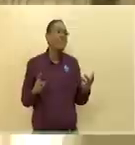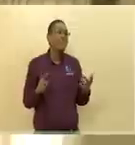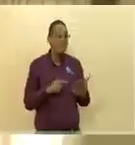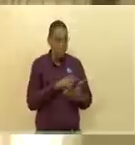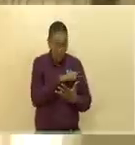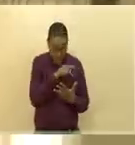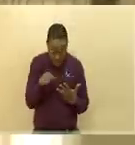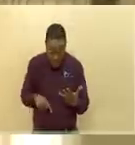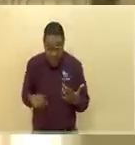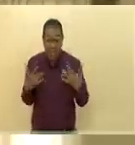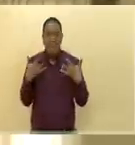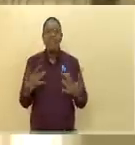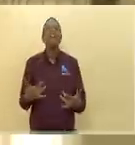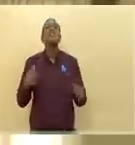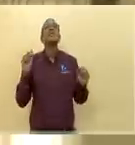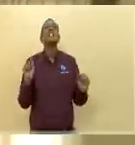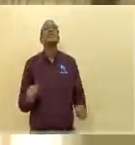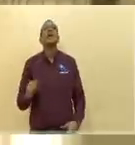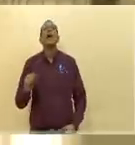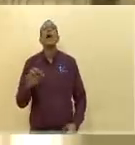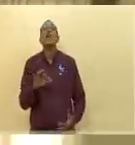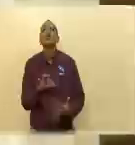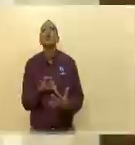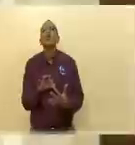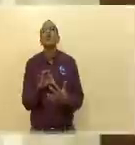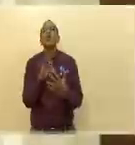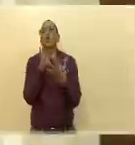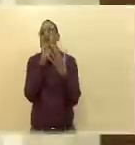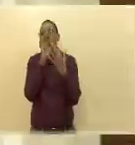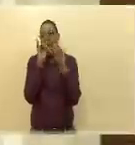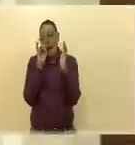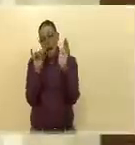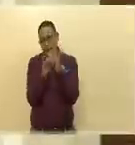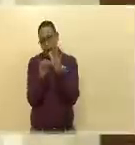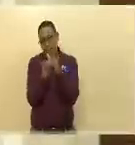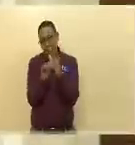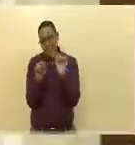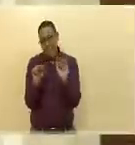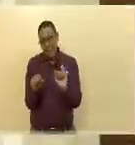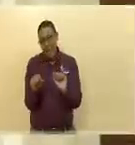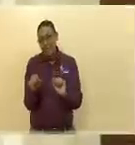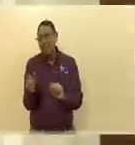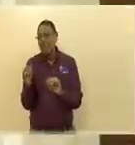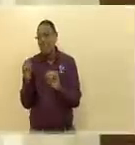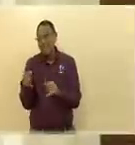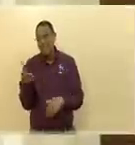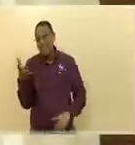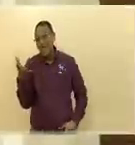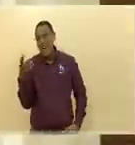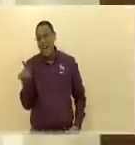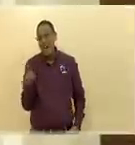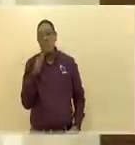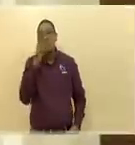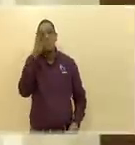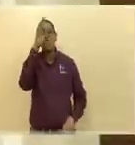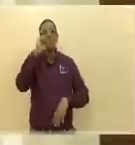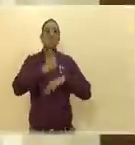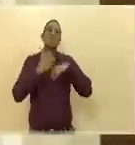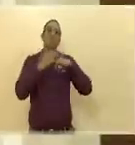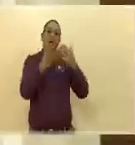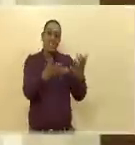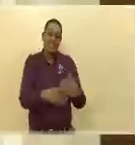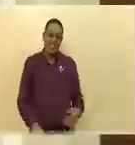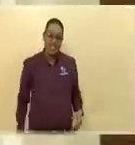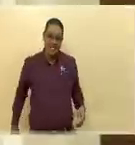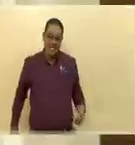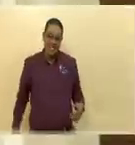those events can be uniquely identified to the individual that created them